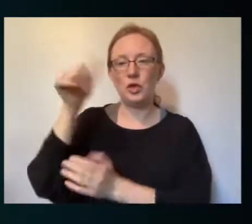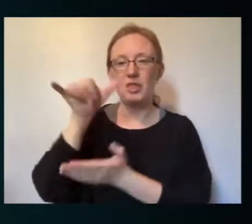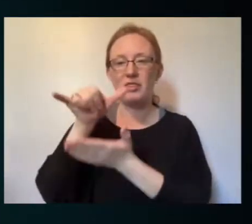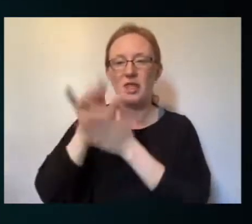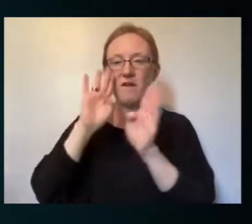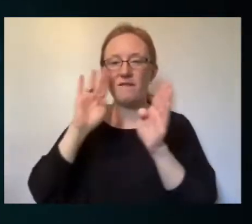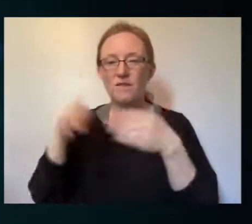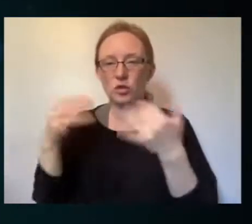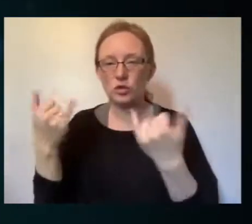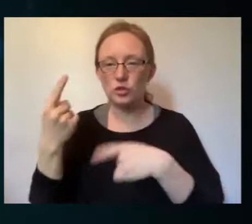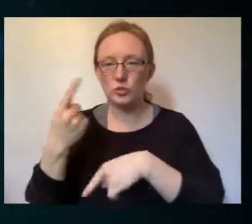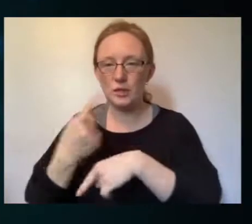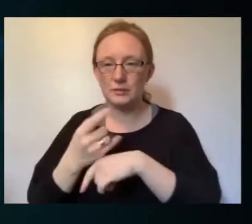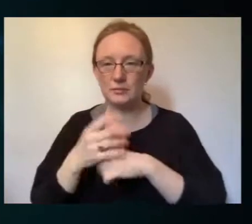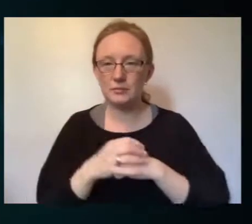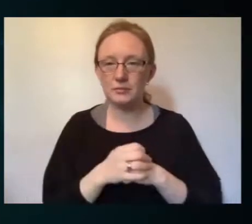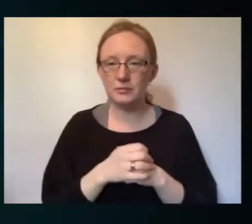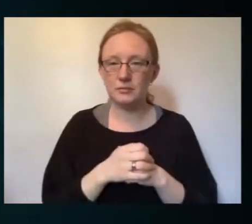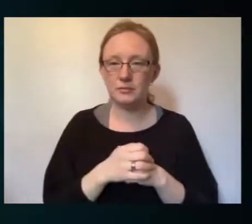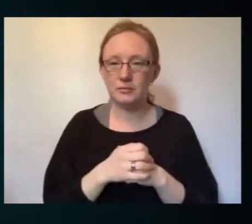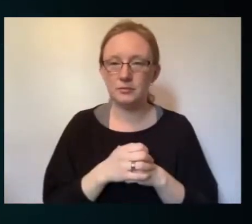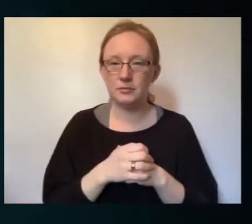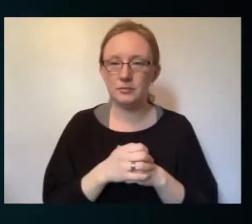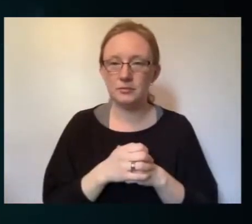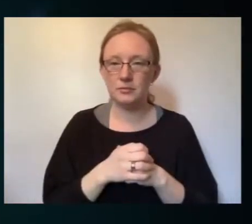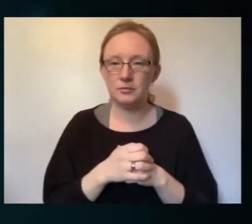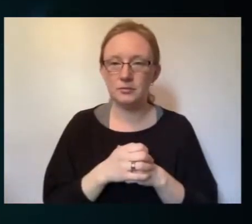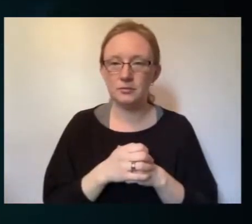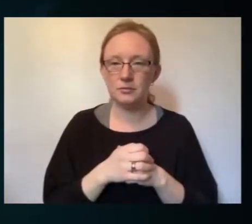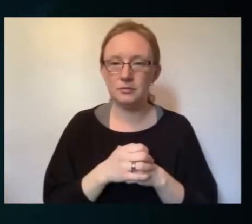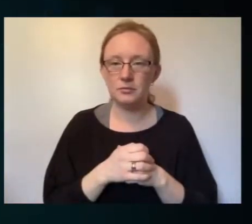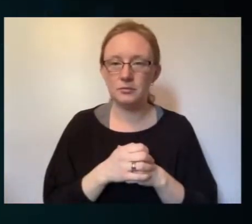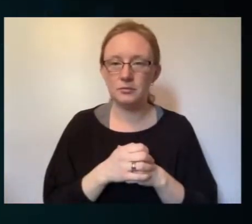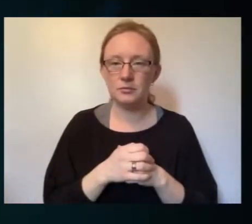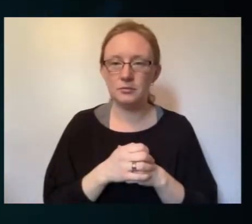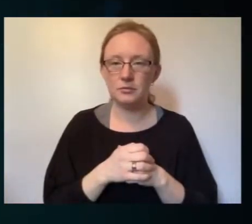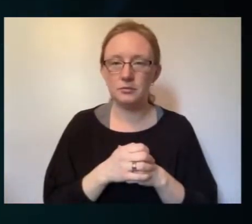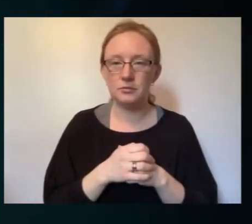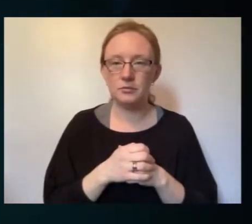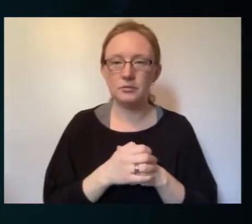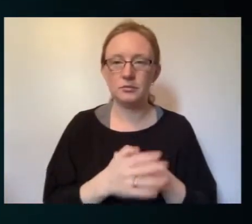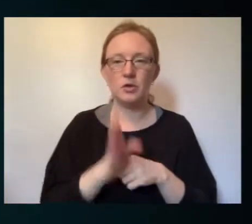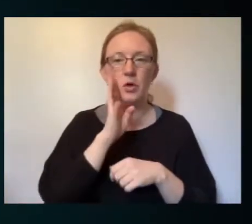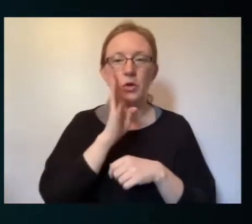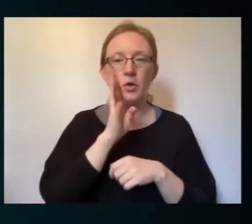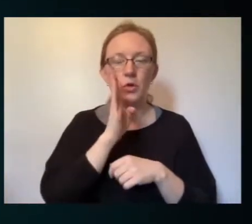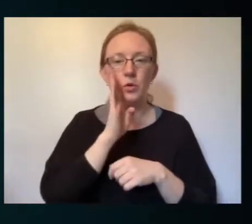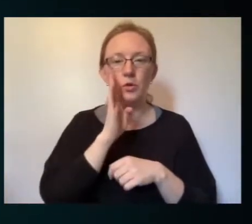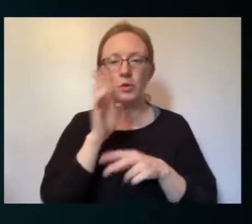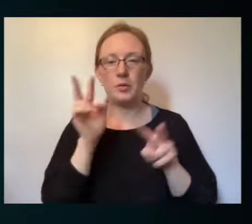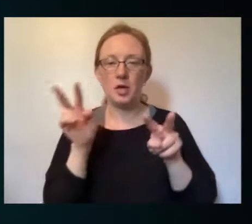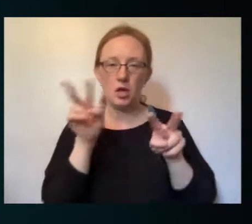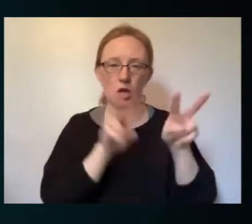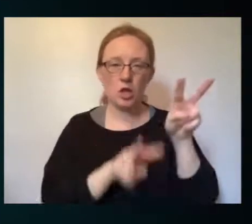today, and we'll be looking broadly in a cross-cutting way across SIGCHI, across different